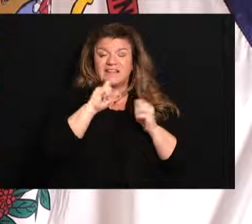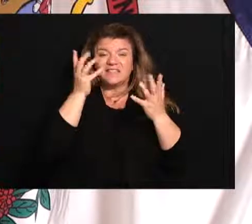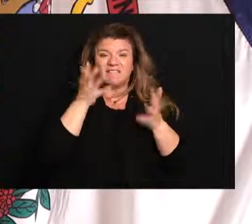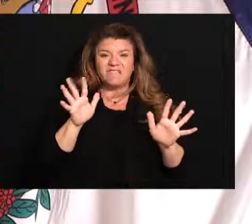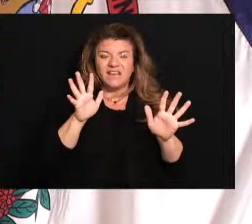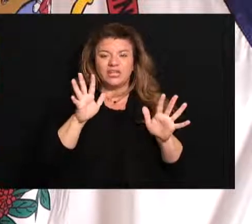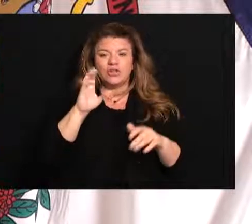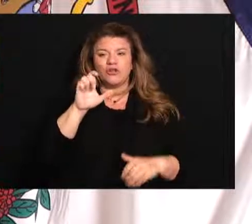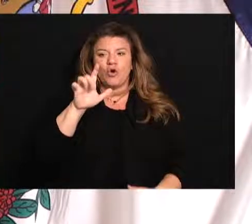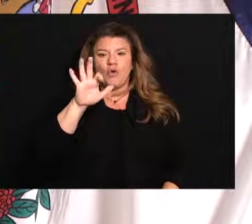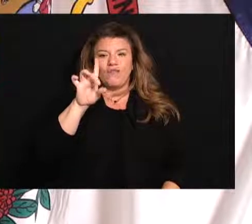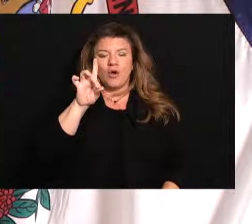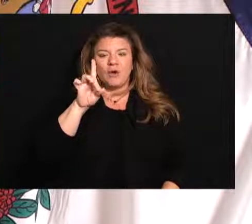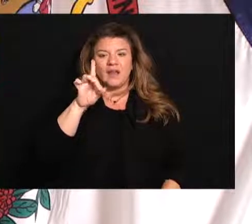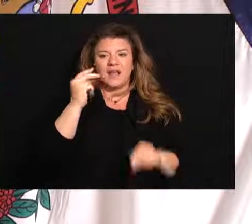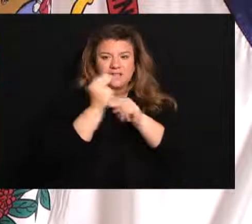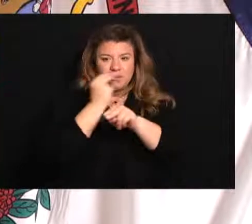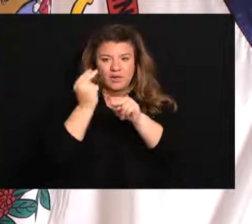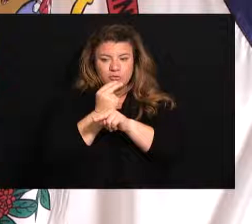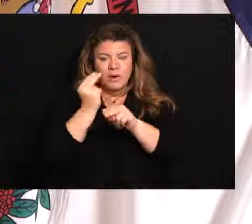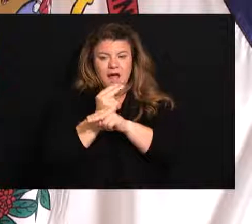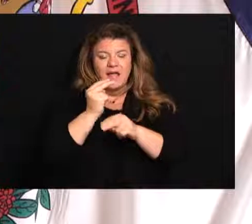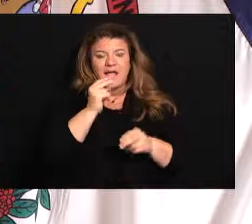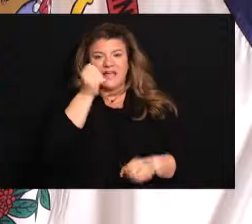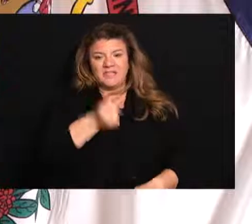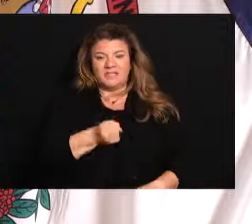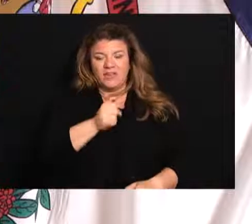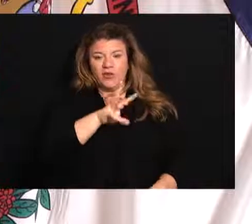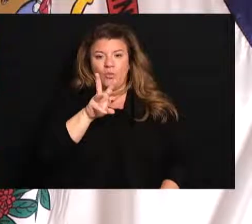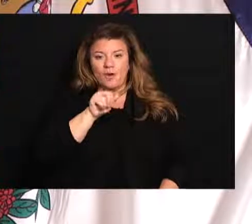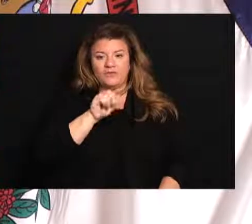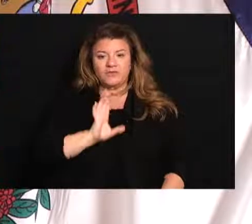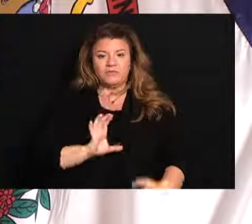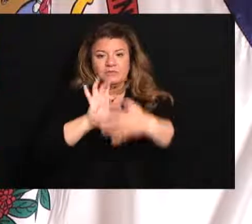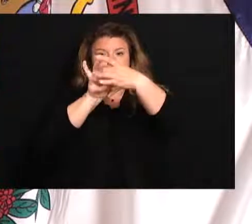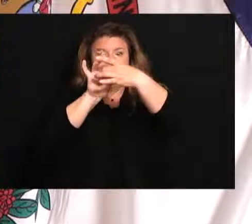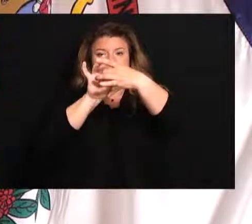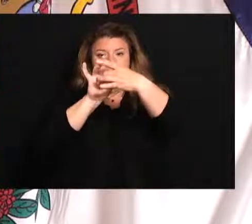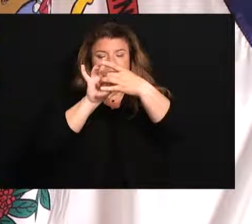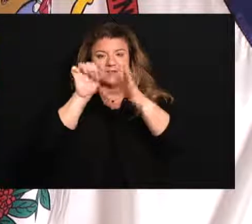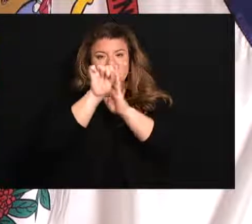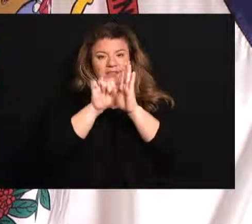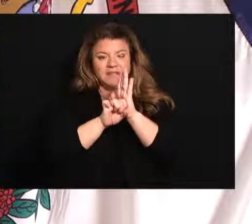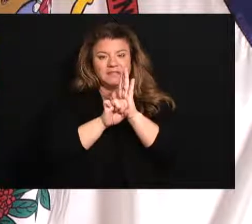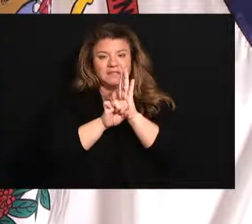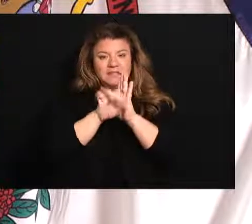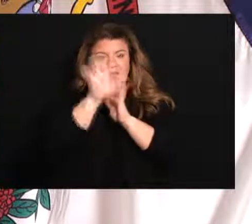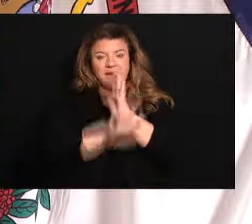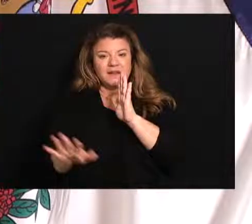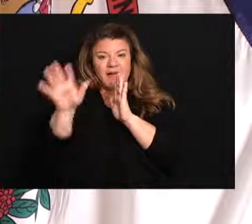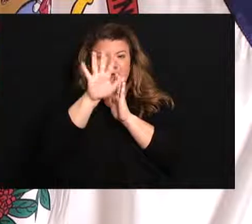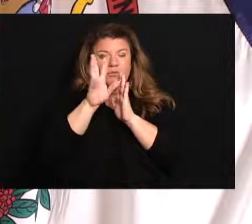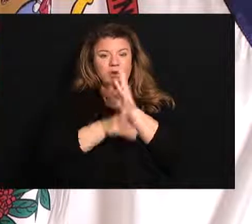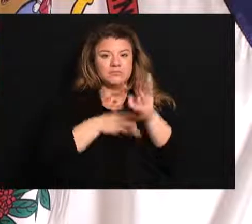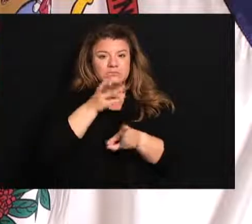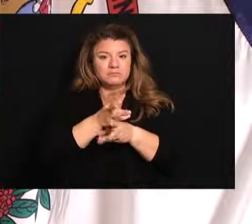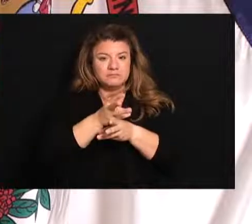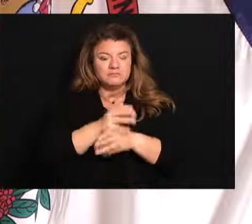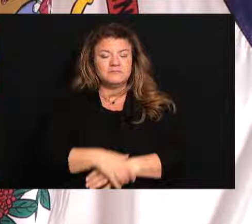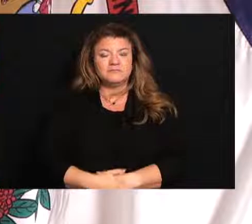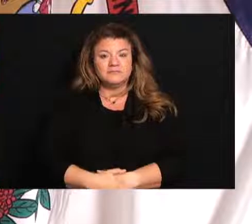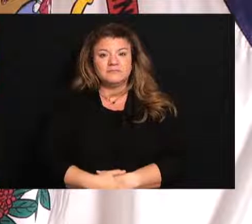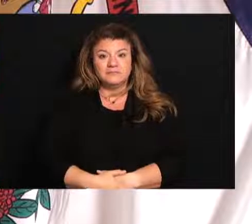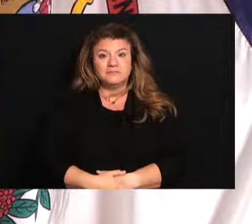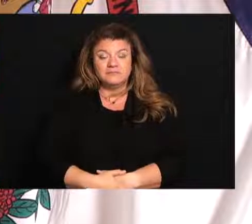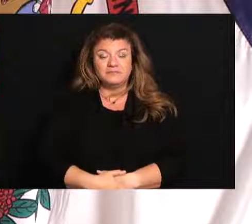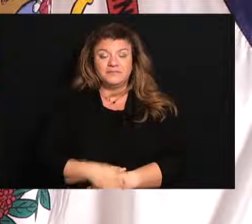the Coalfield Expressway and bring southern West Virginia into our world, into the entire world.